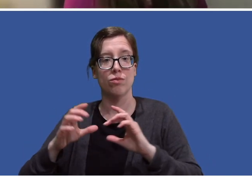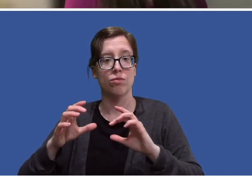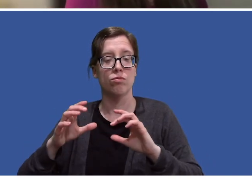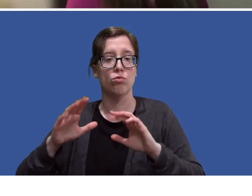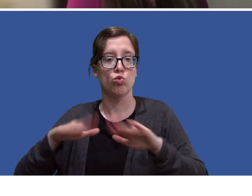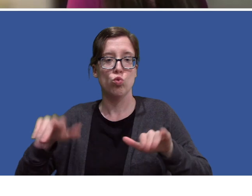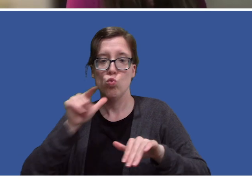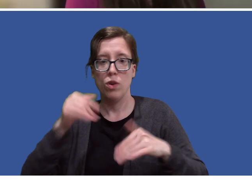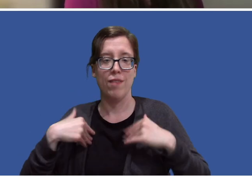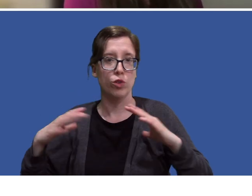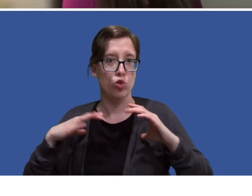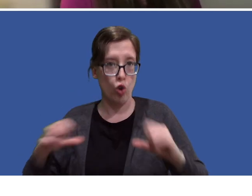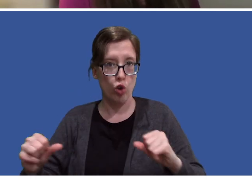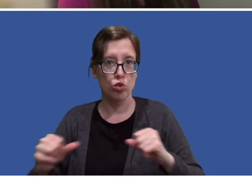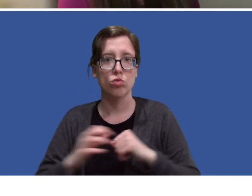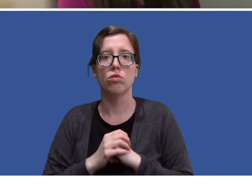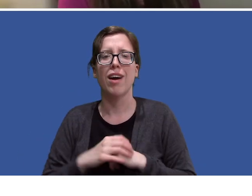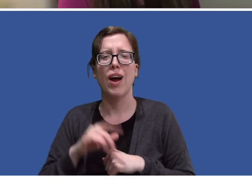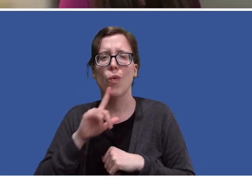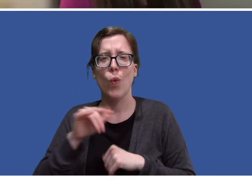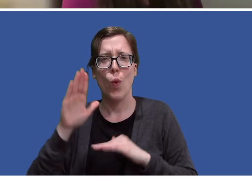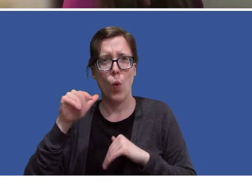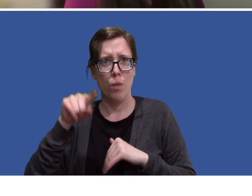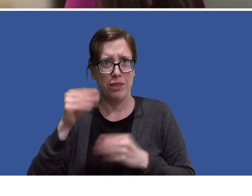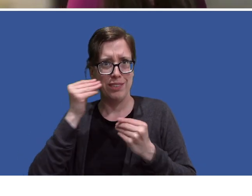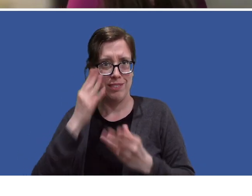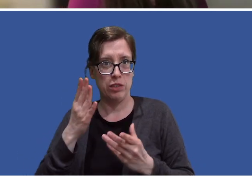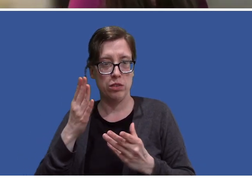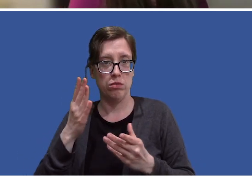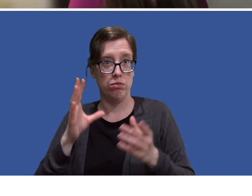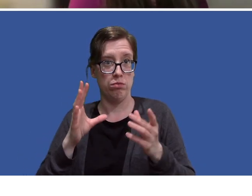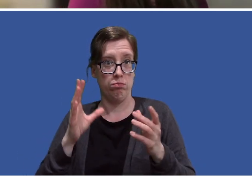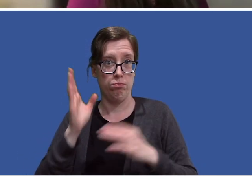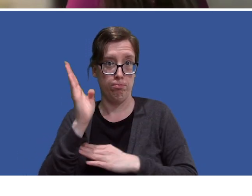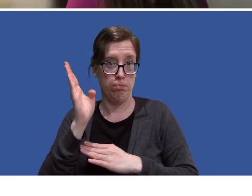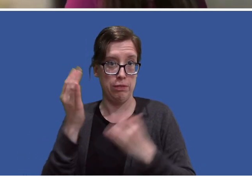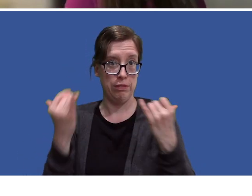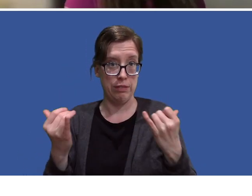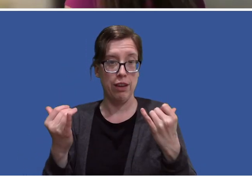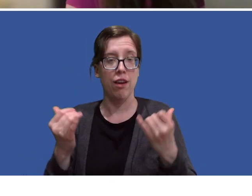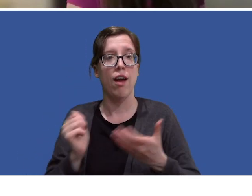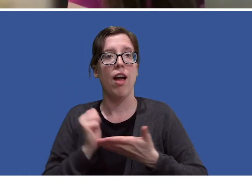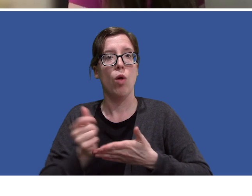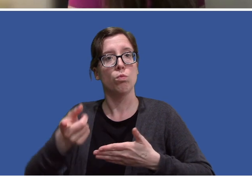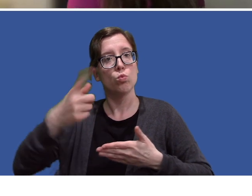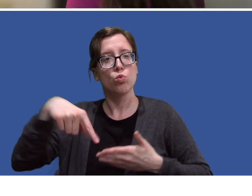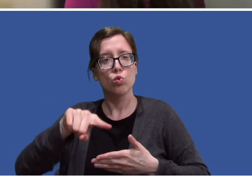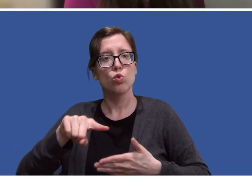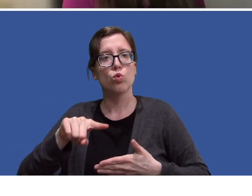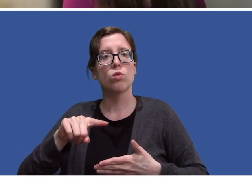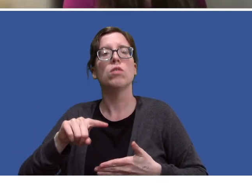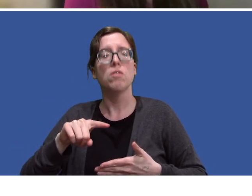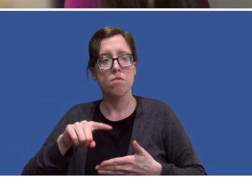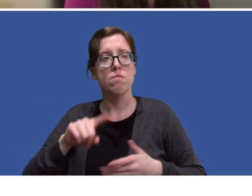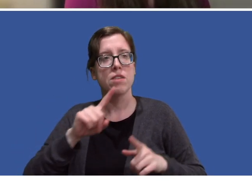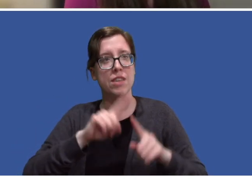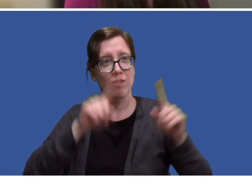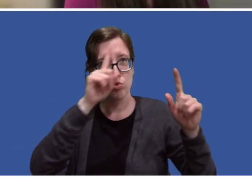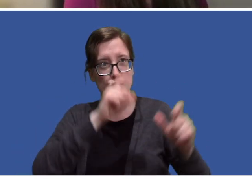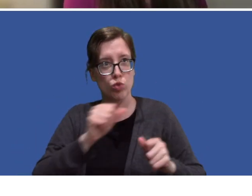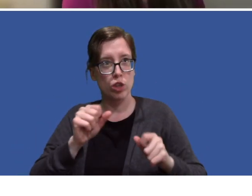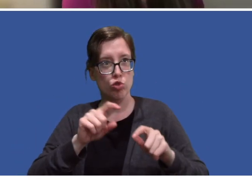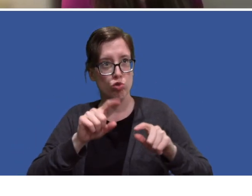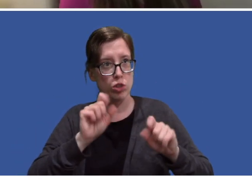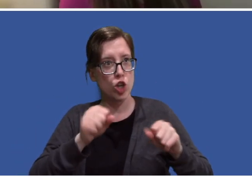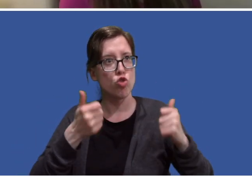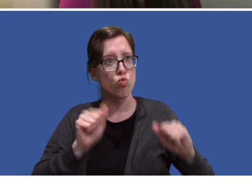in this presentation helps to give you some ideas of strategies to try, or maybe it just validates the strategies you're currently